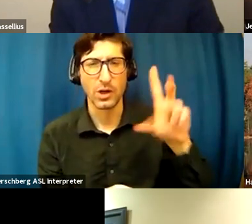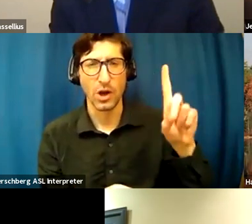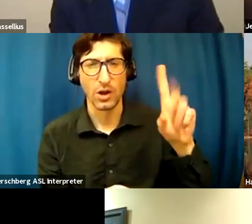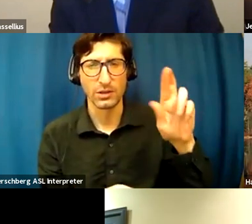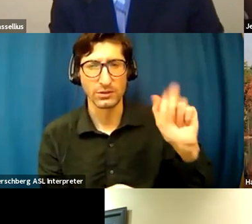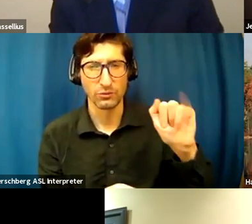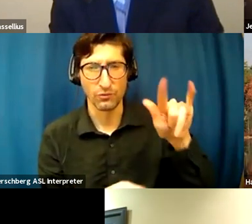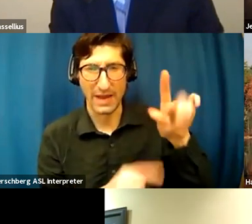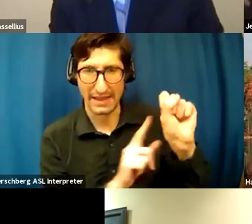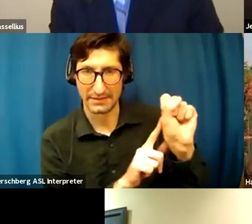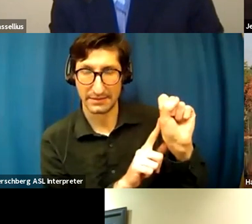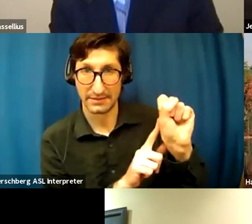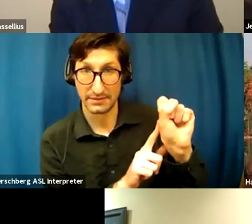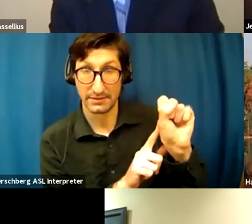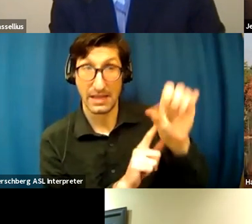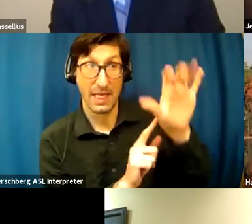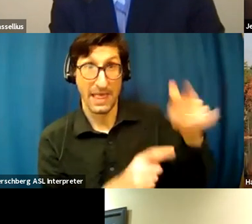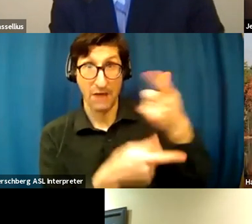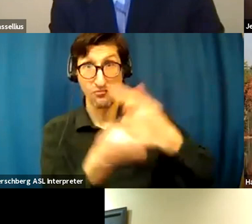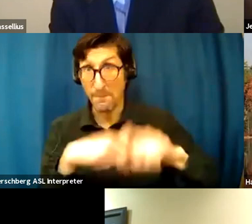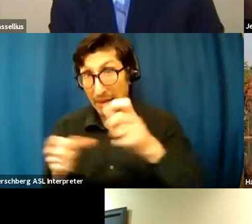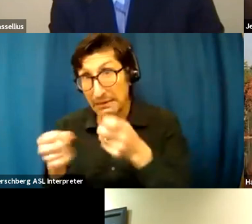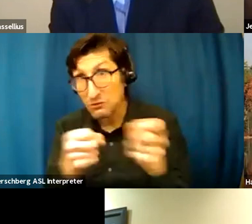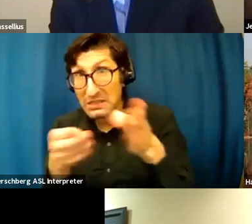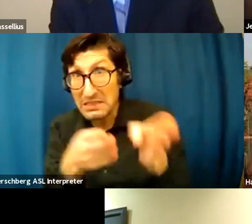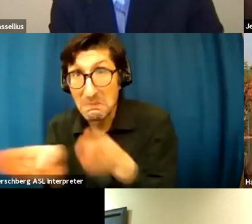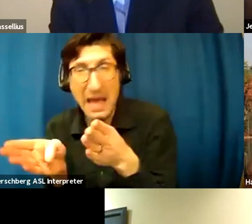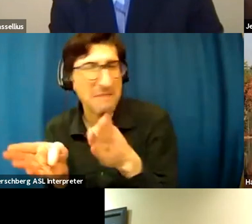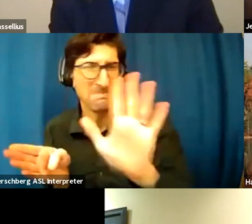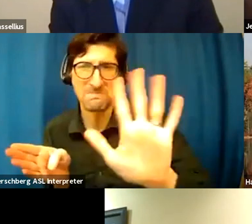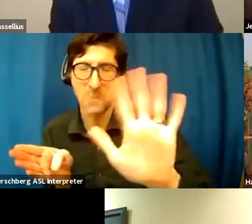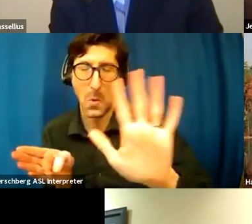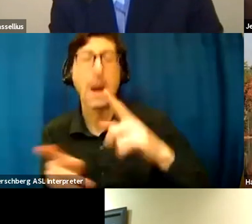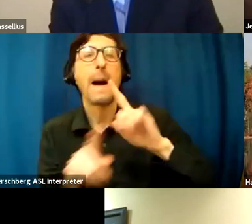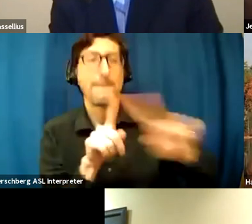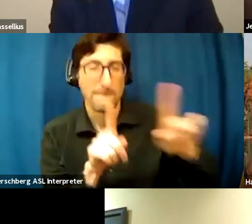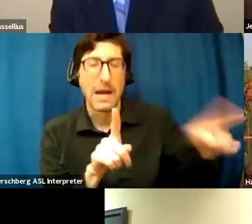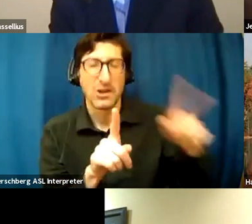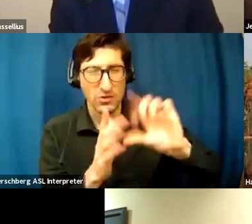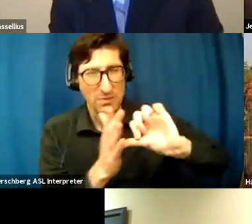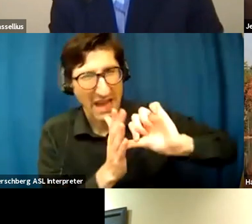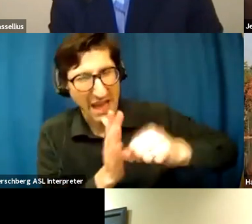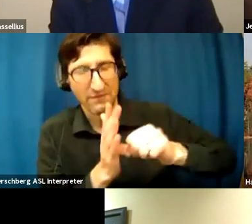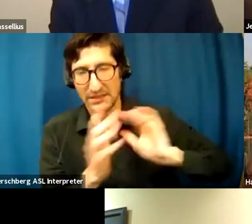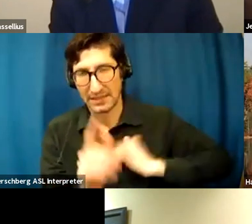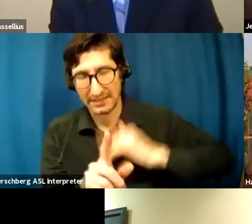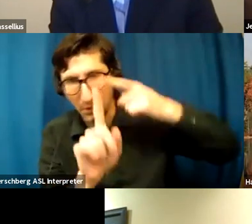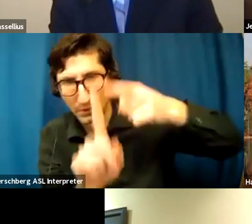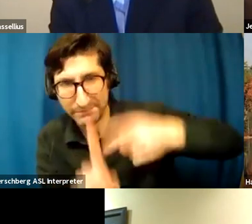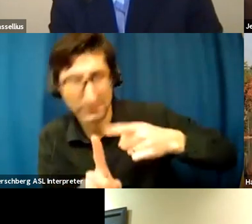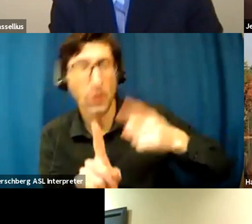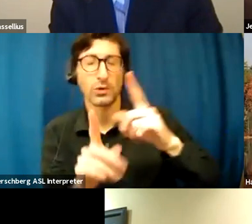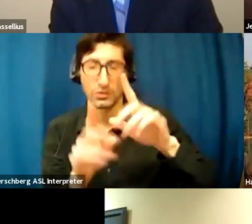this not to replace the strategic plan, but to heighten our focus on it, increase